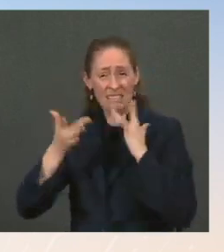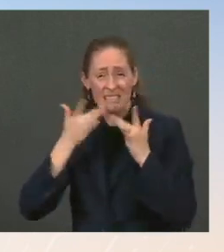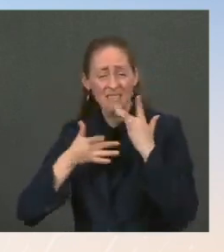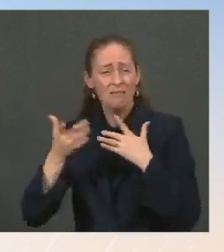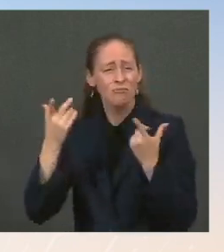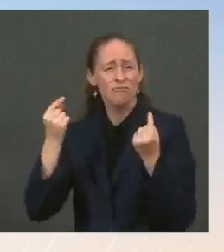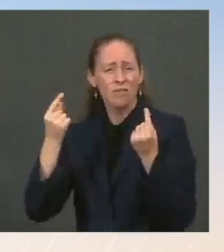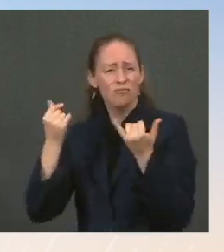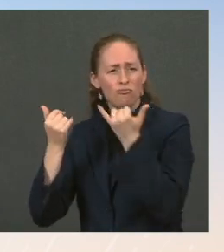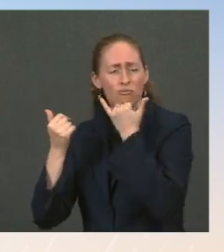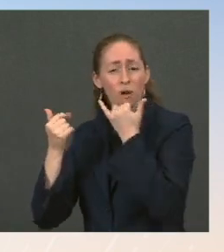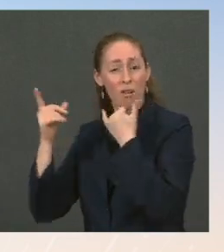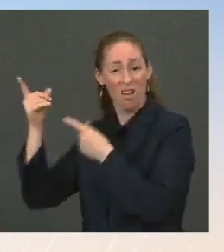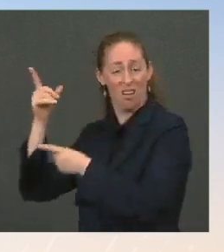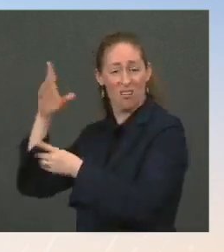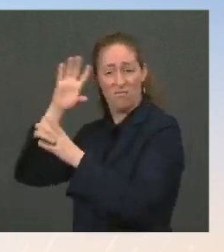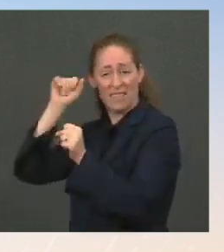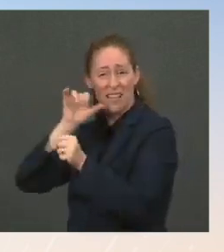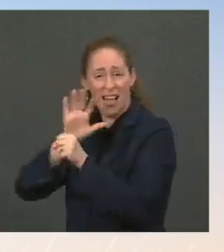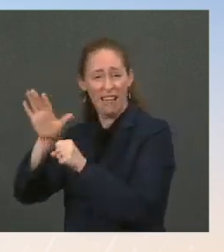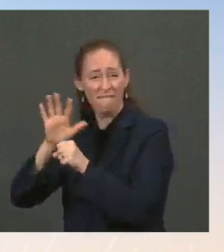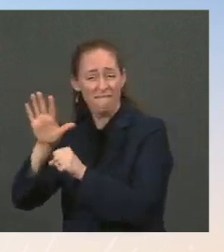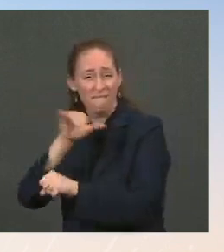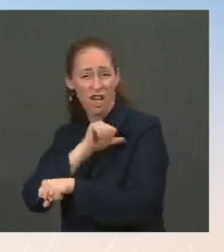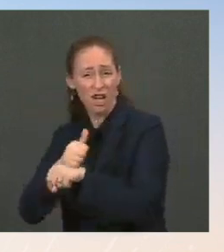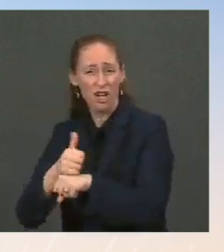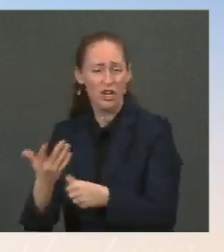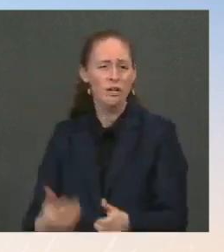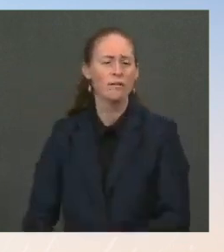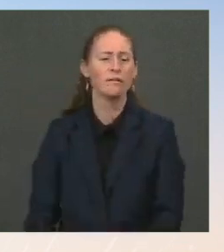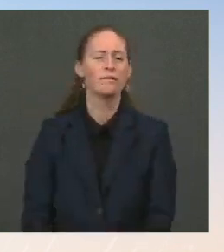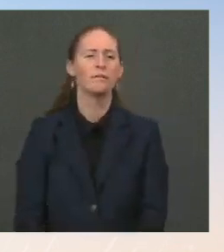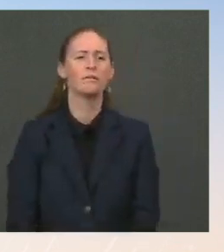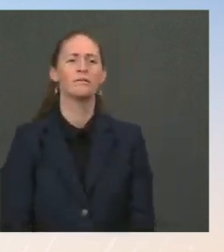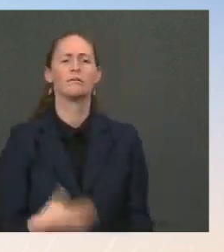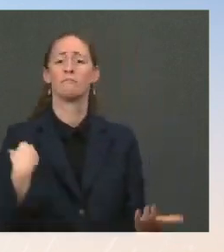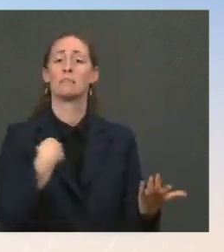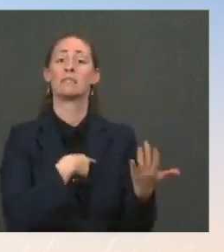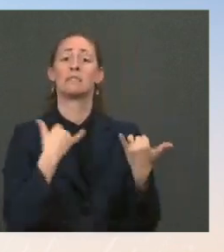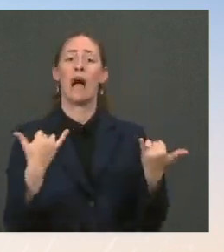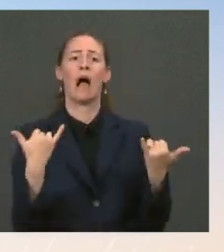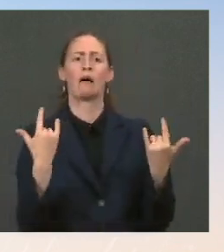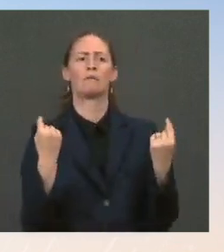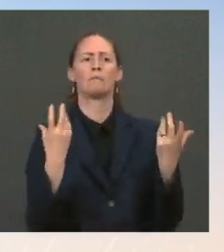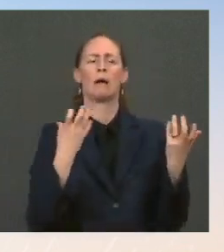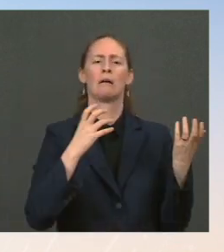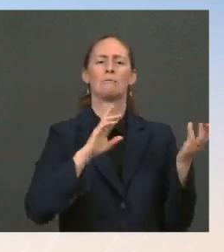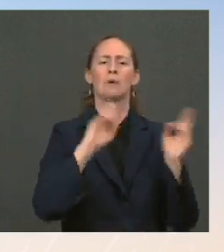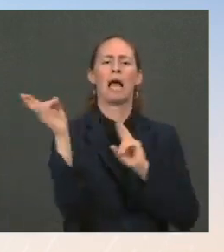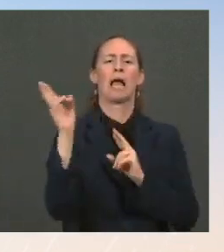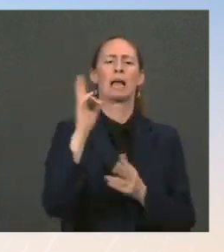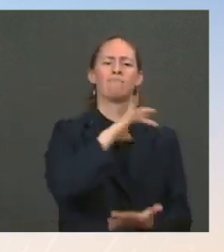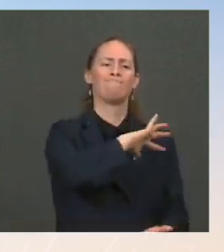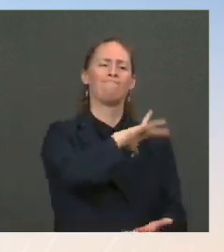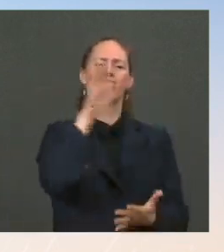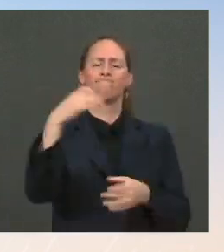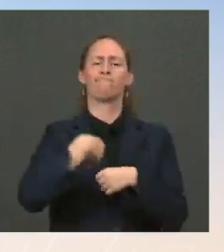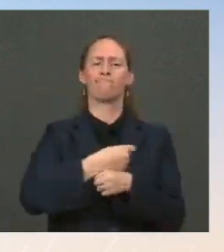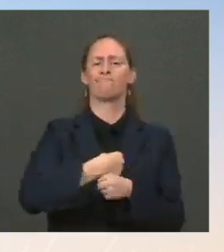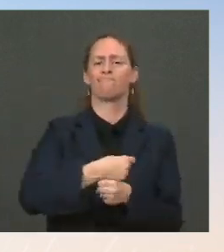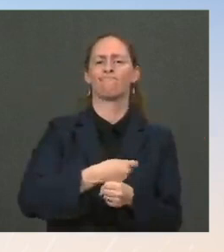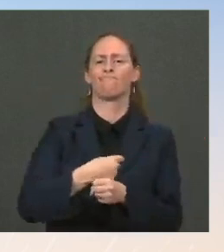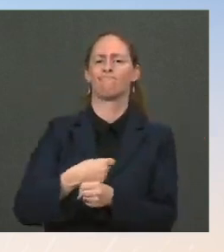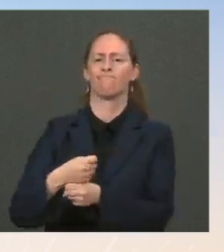of the things we've been working on is to increase production, as you know, and also increase, I would say that the demand for these tests here